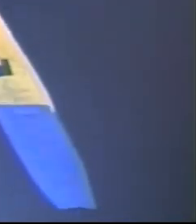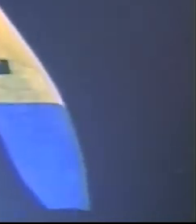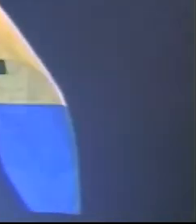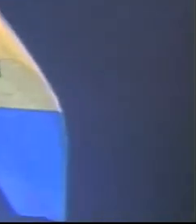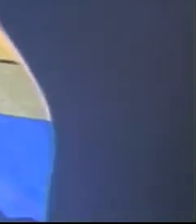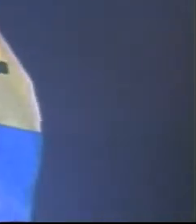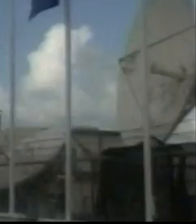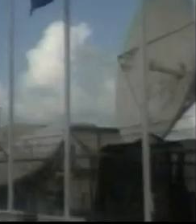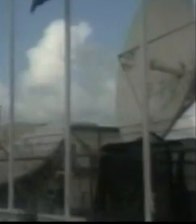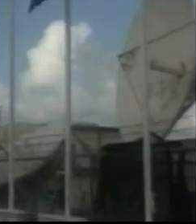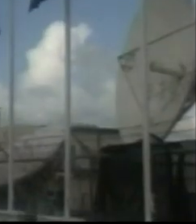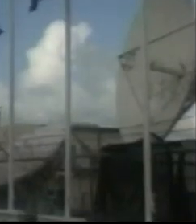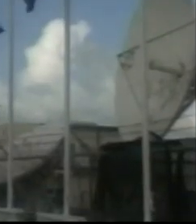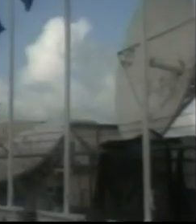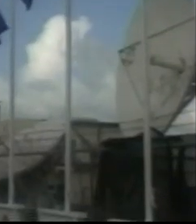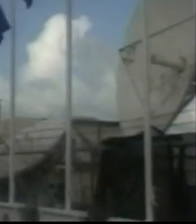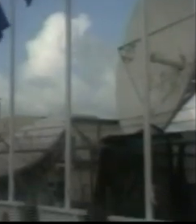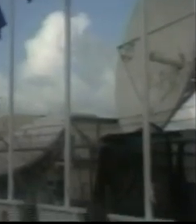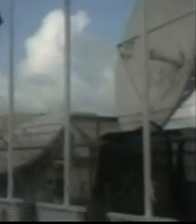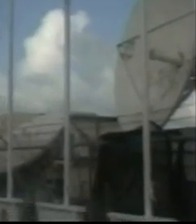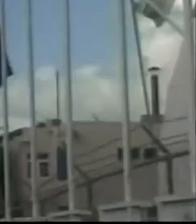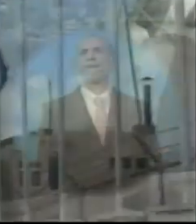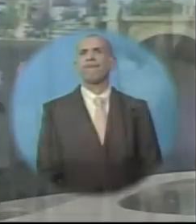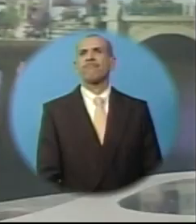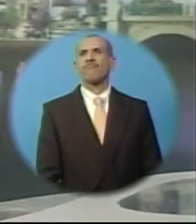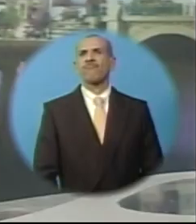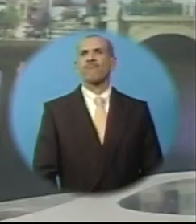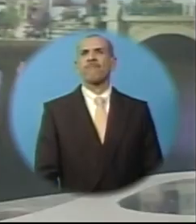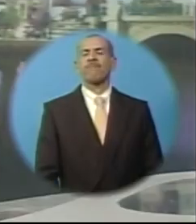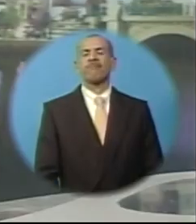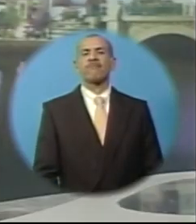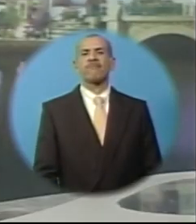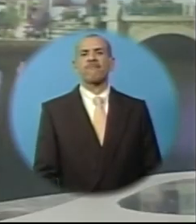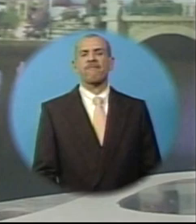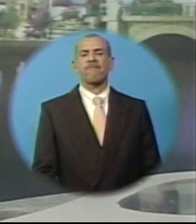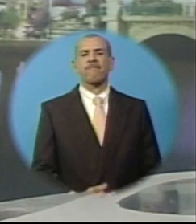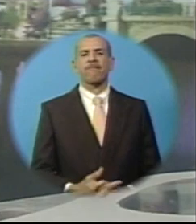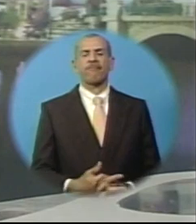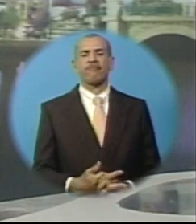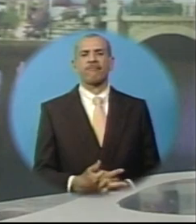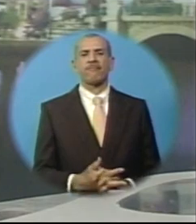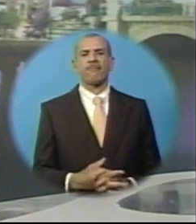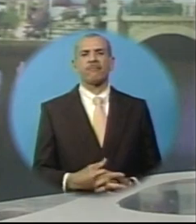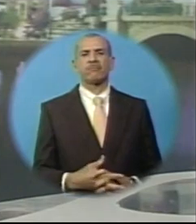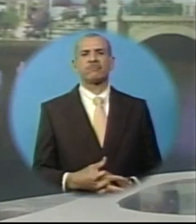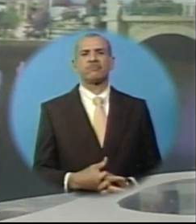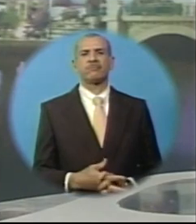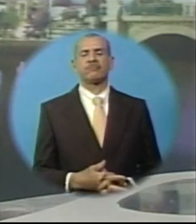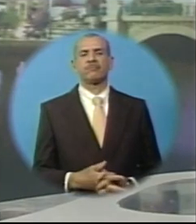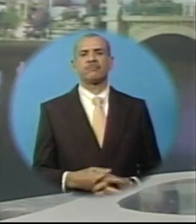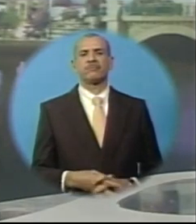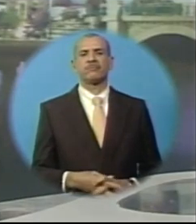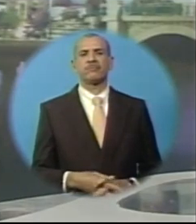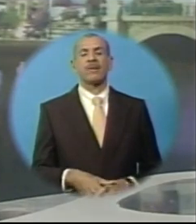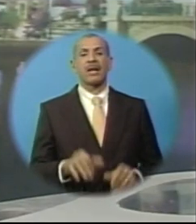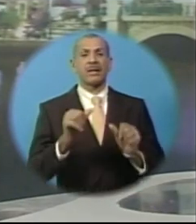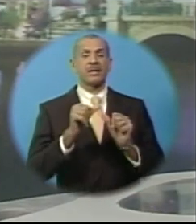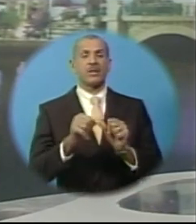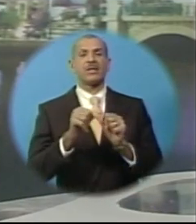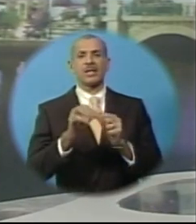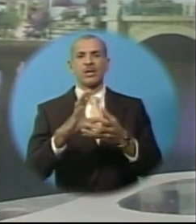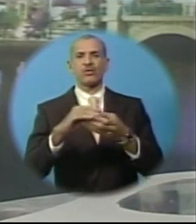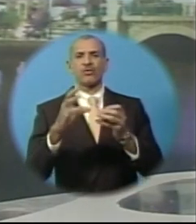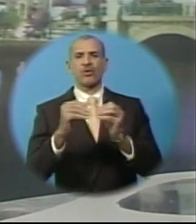car park later in this newscast, where a ceremony is underway to bring the curtain down on this initiative. Well, still to come, a look at